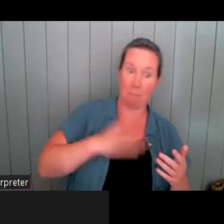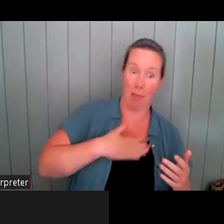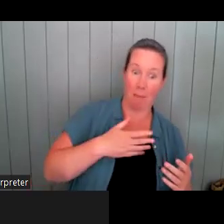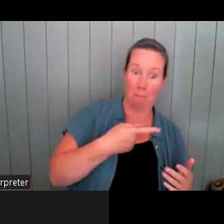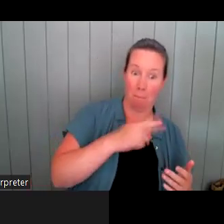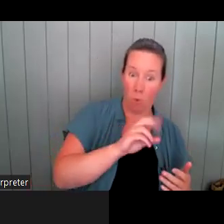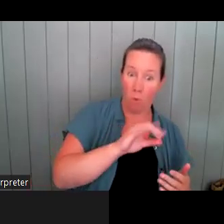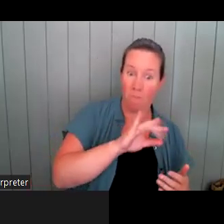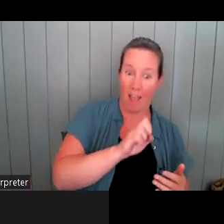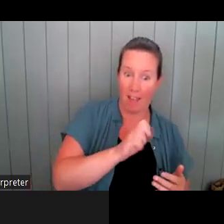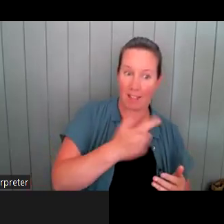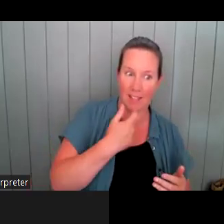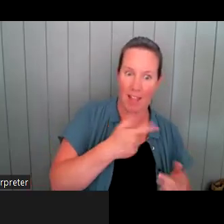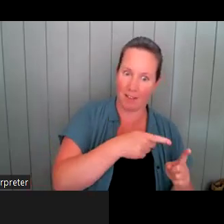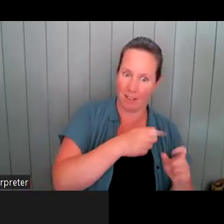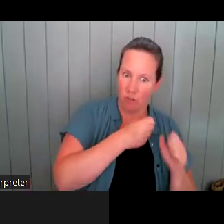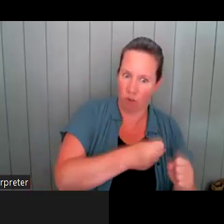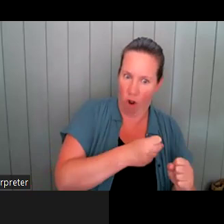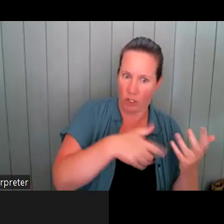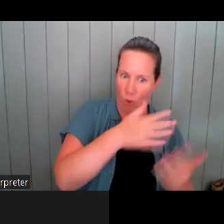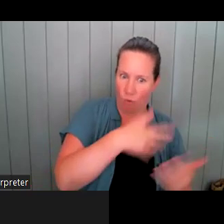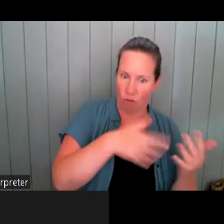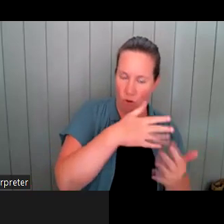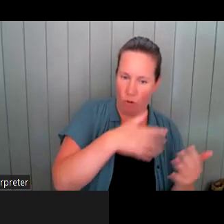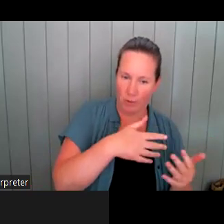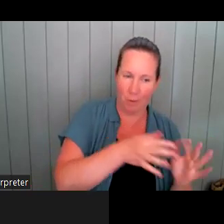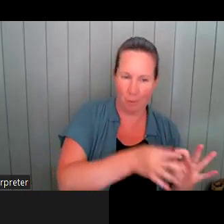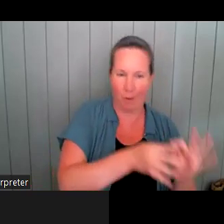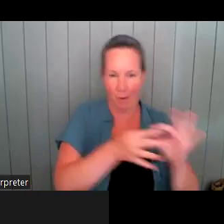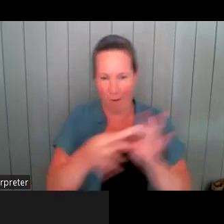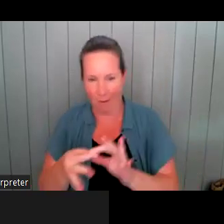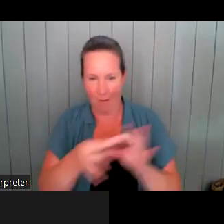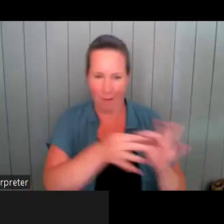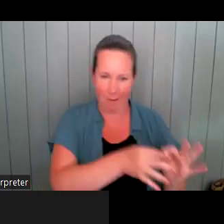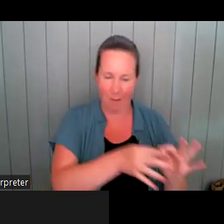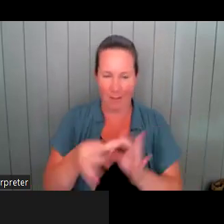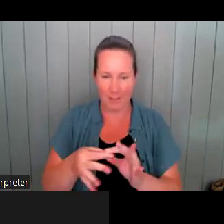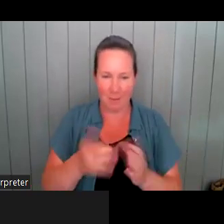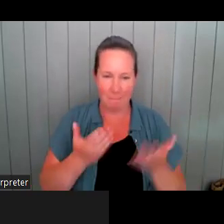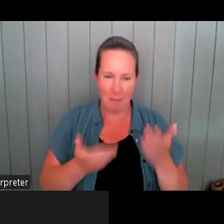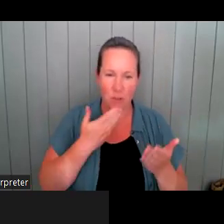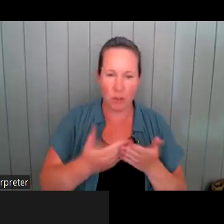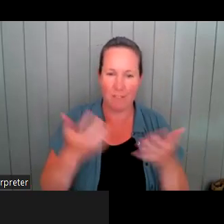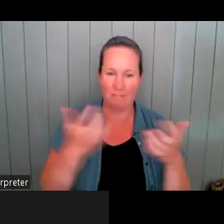has shown that you're a social person, here's a job that is going to be perhaps for you. People and